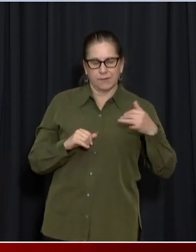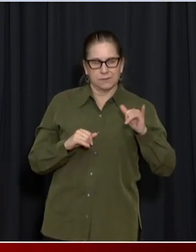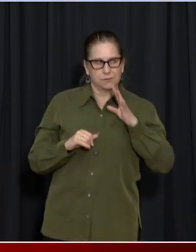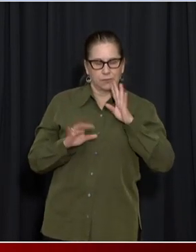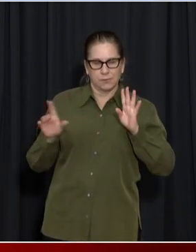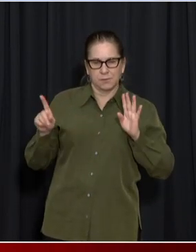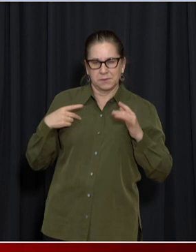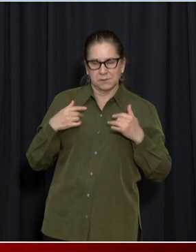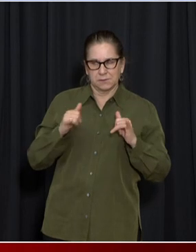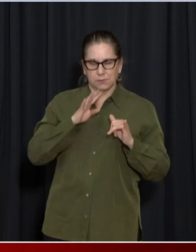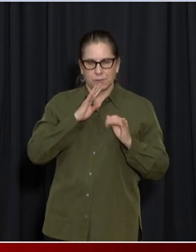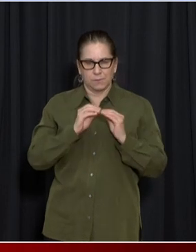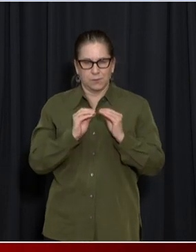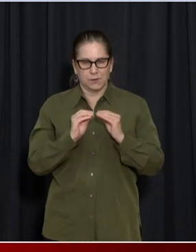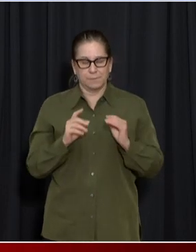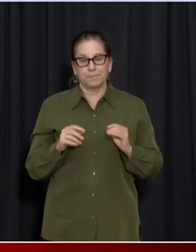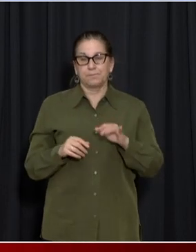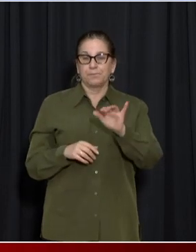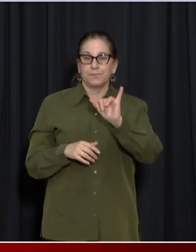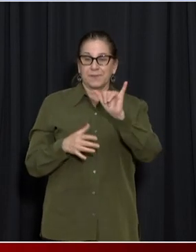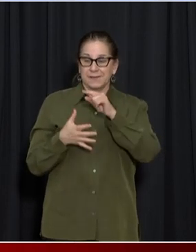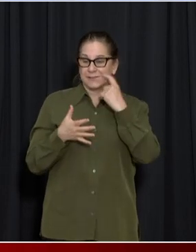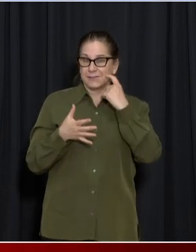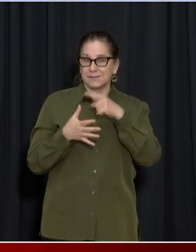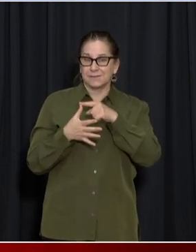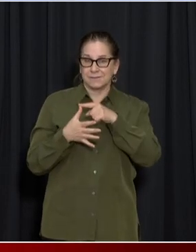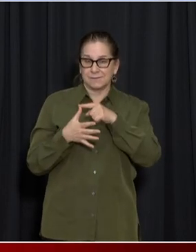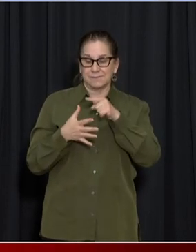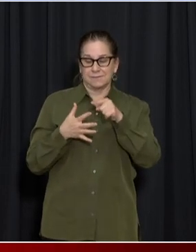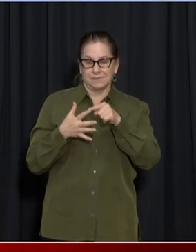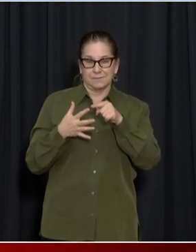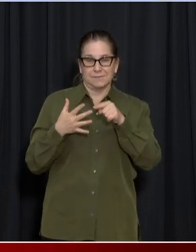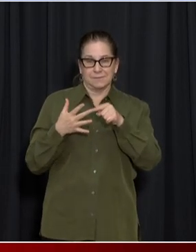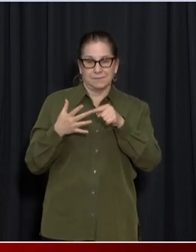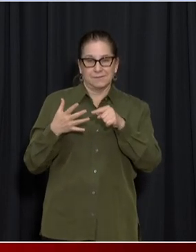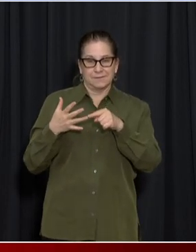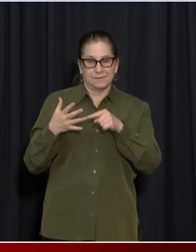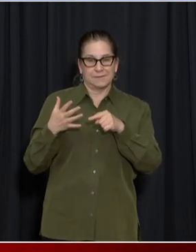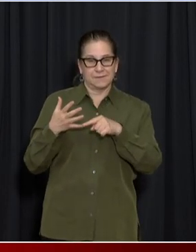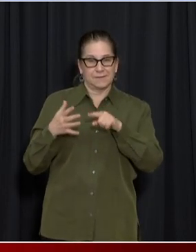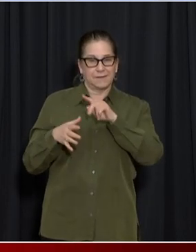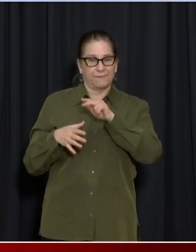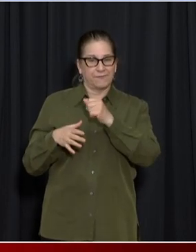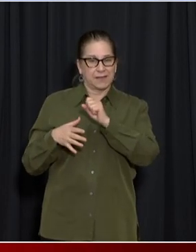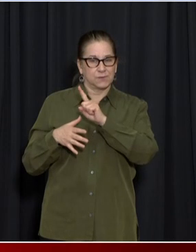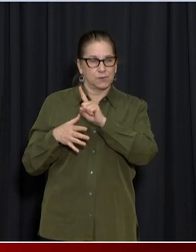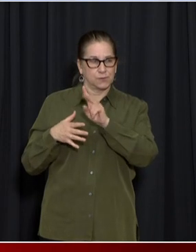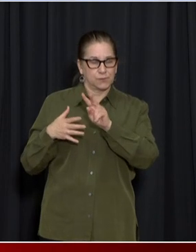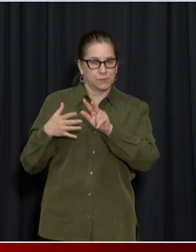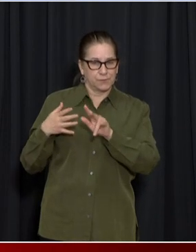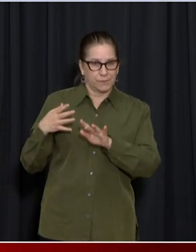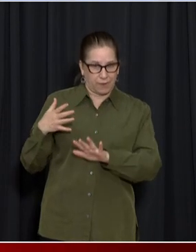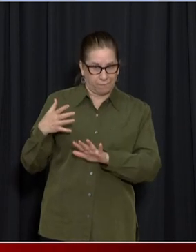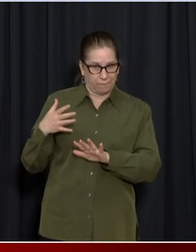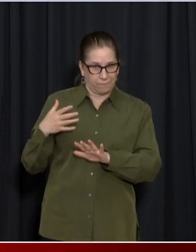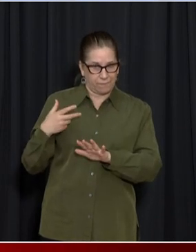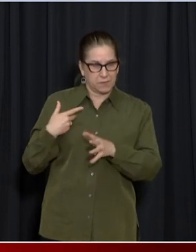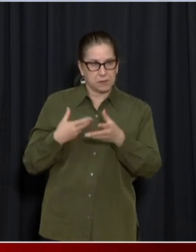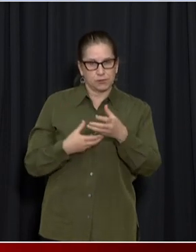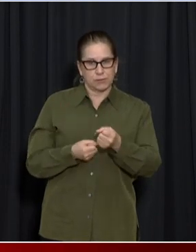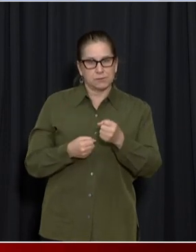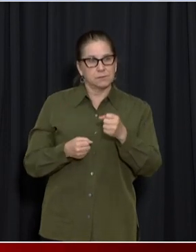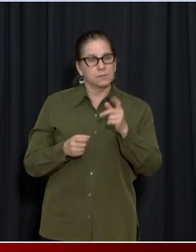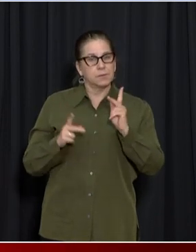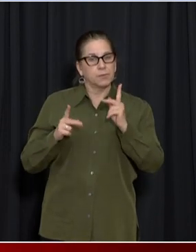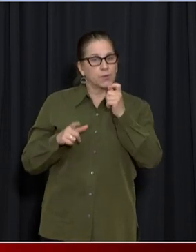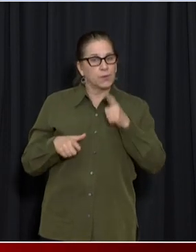be doing, we are counting on the citizens of the district to engage in safeguards on their own, as